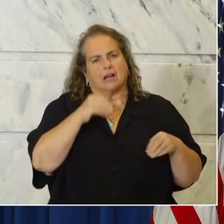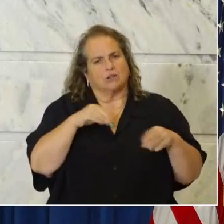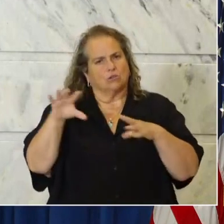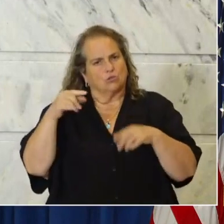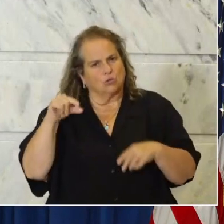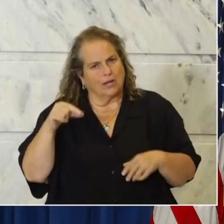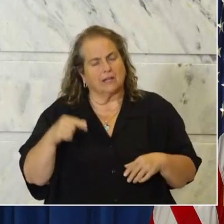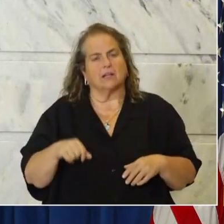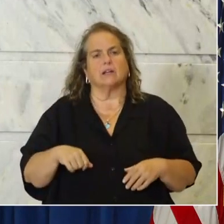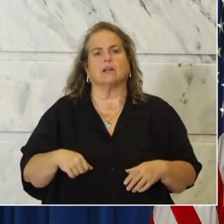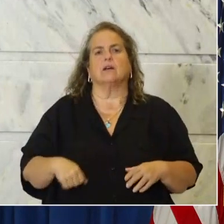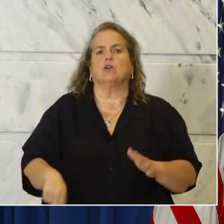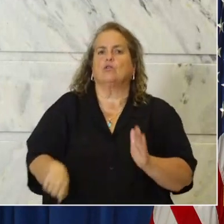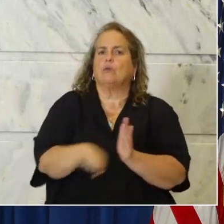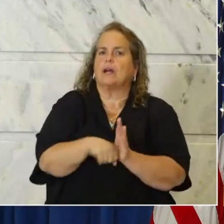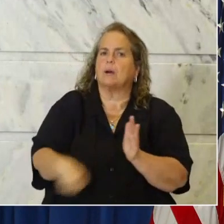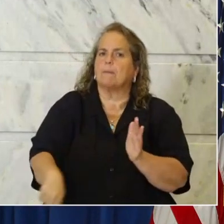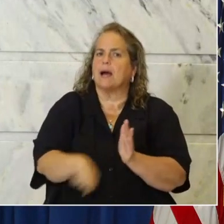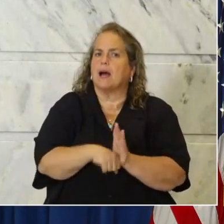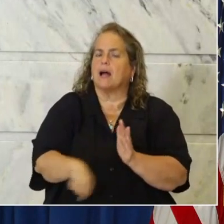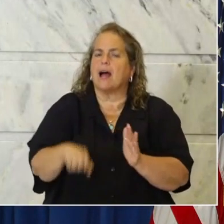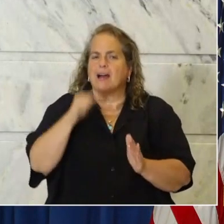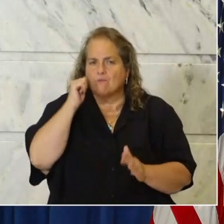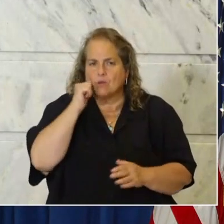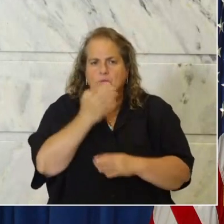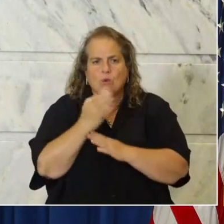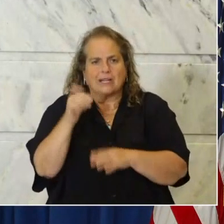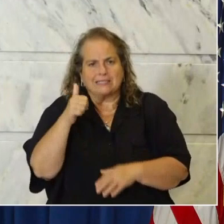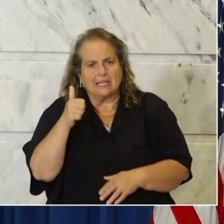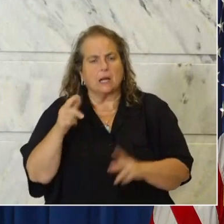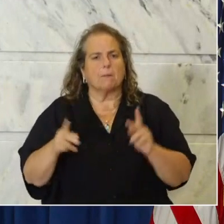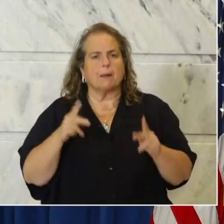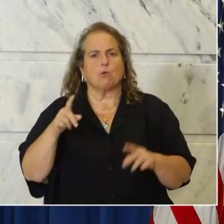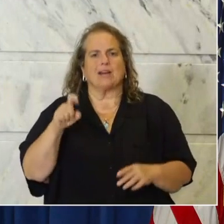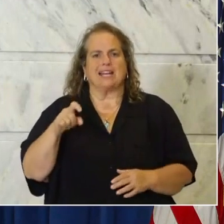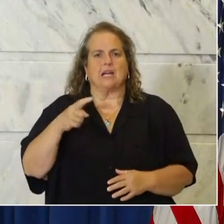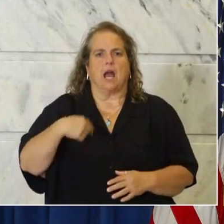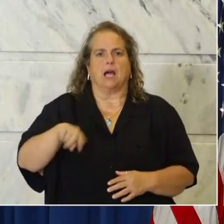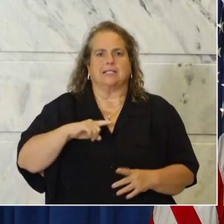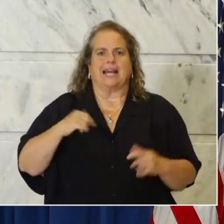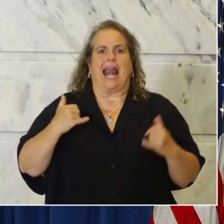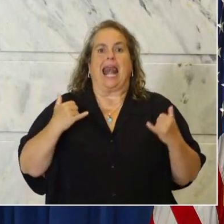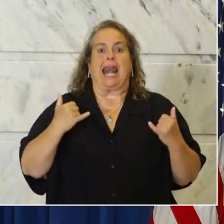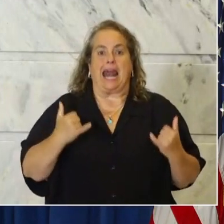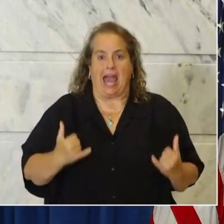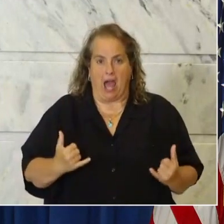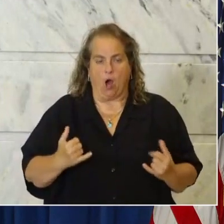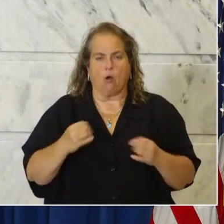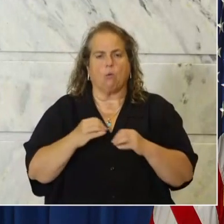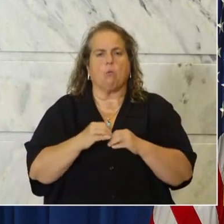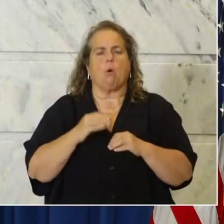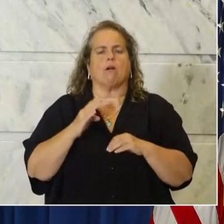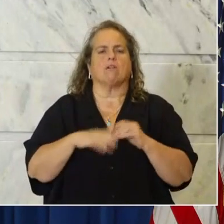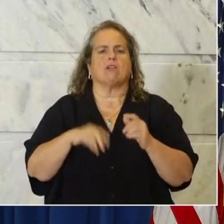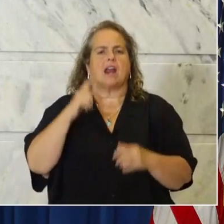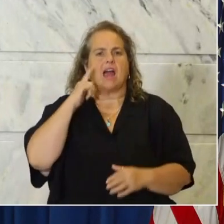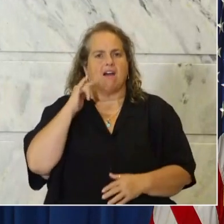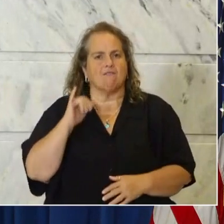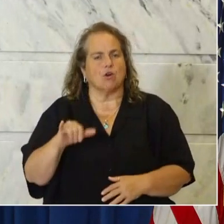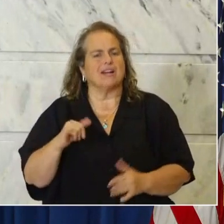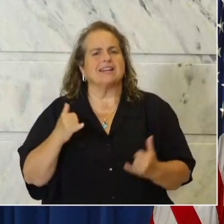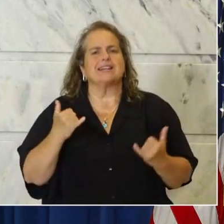bells every single morning at 10 a.m. People need us now more than ever, not just to